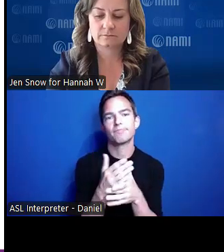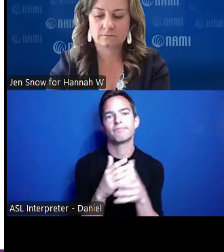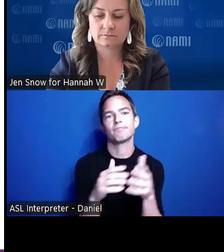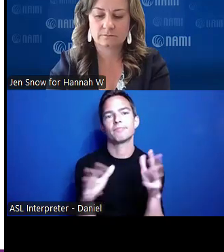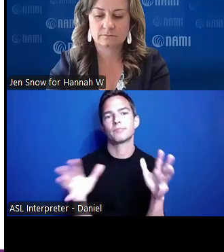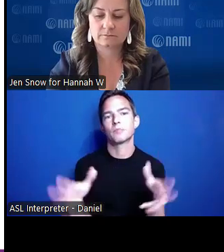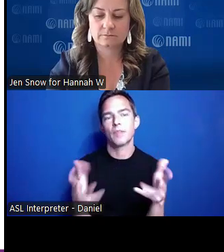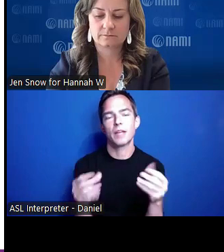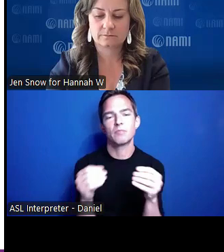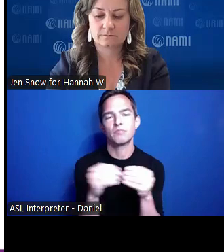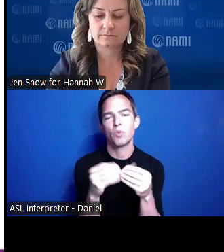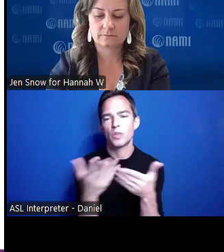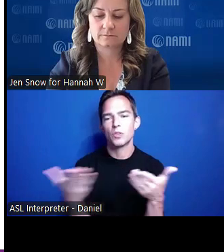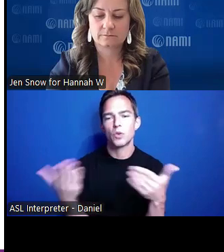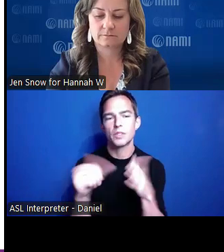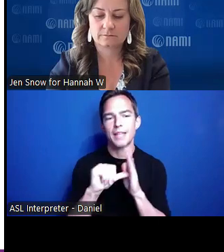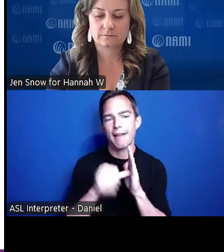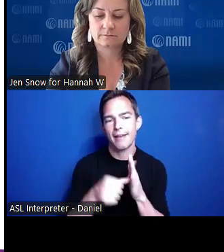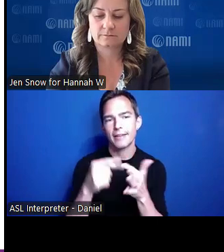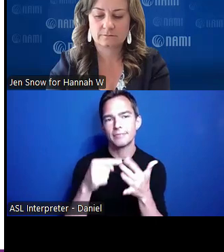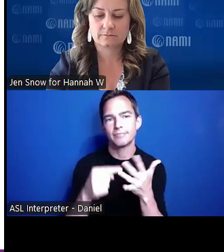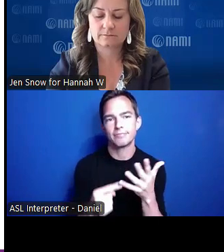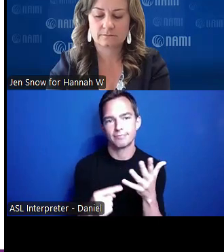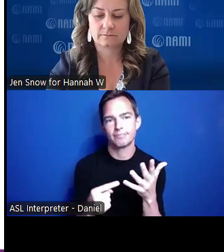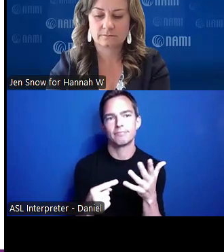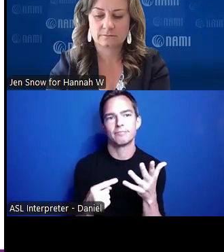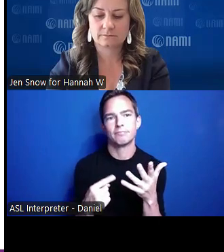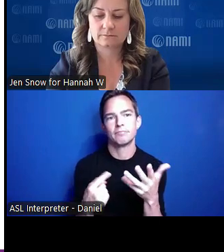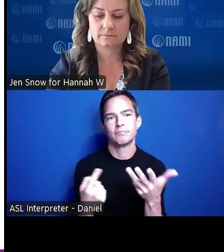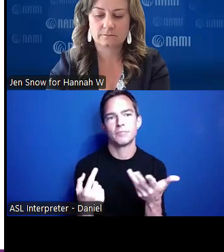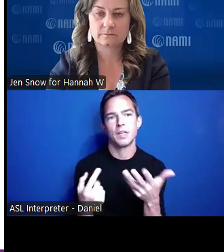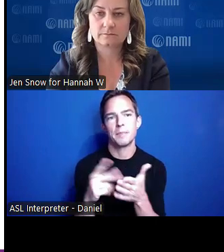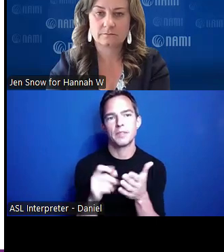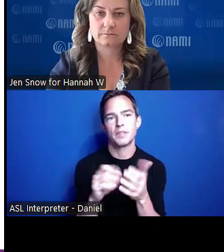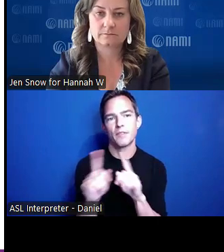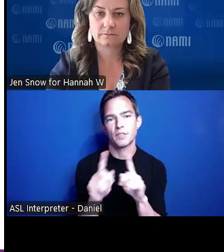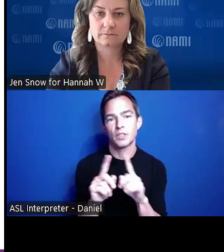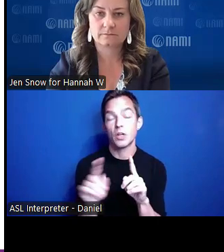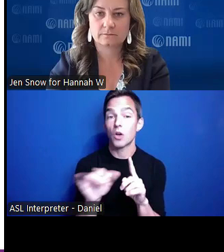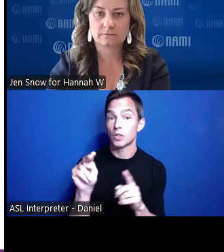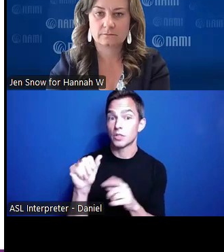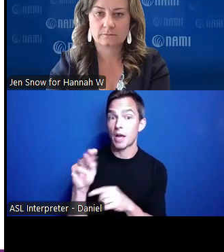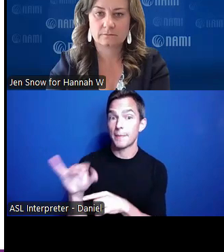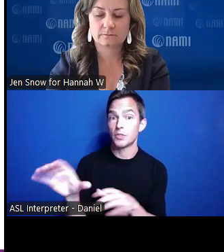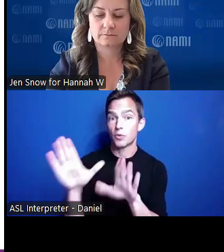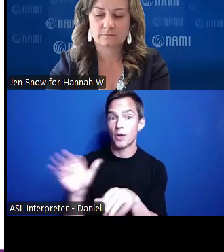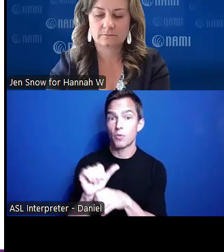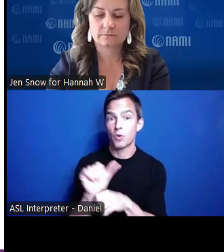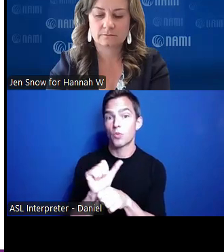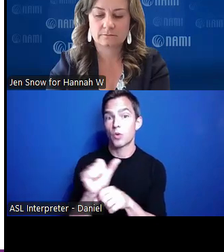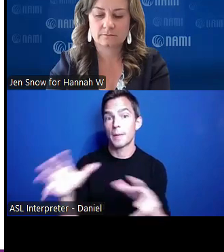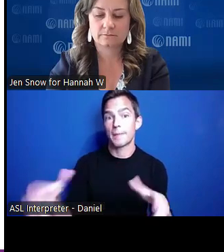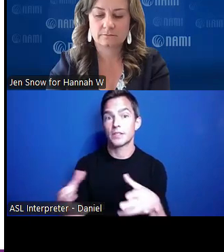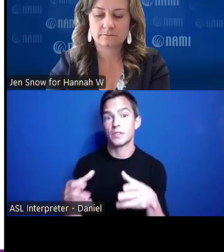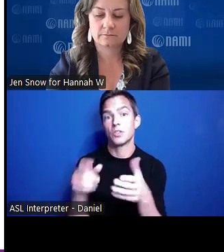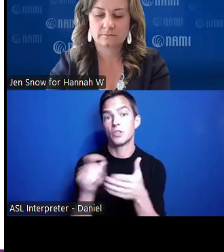additional resources, we want to make sure to highlight that we actually have these things in there. Oh, and I want to highlight that NAMI is also doing some great work in the workplace mental health more